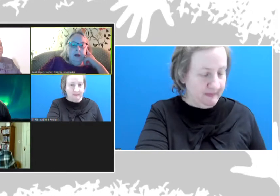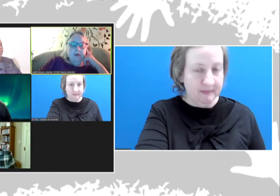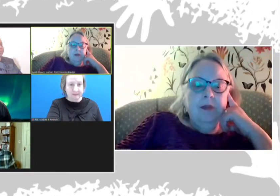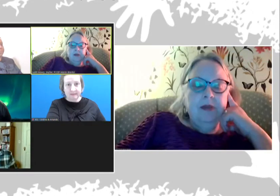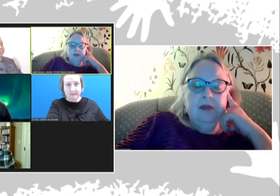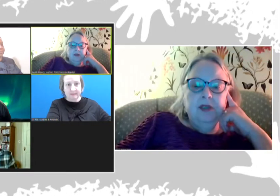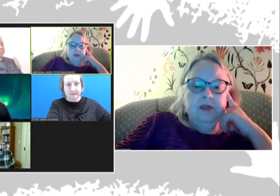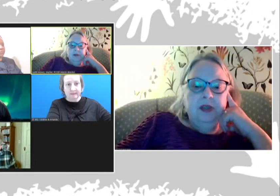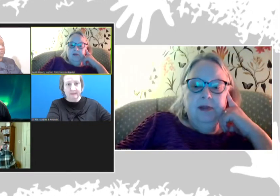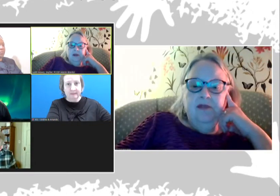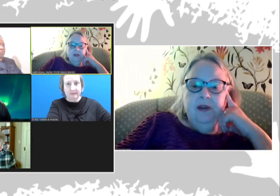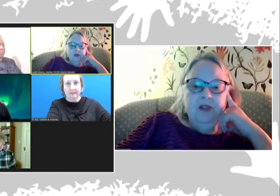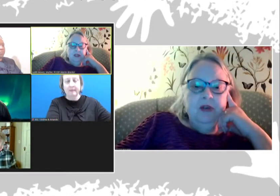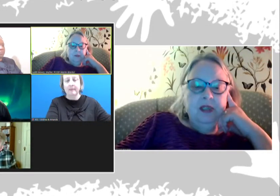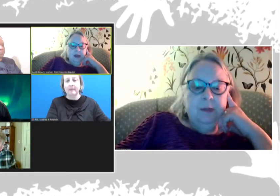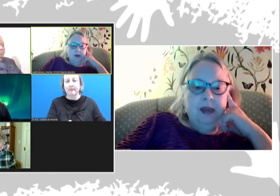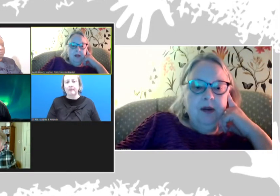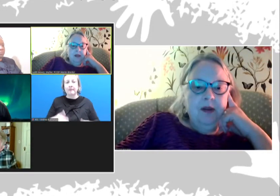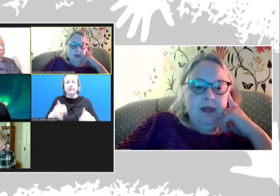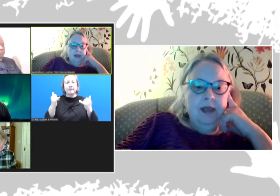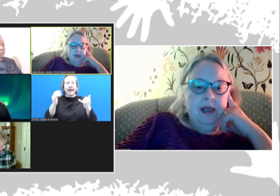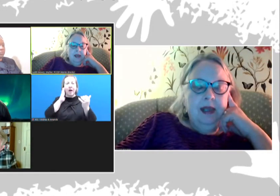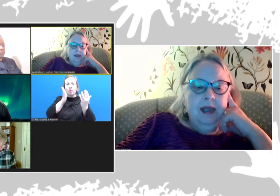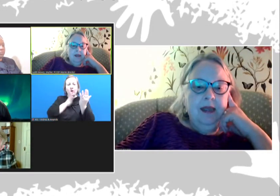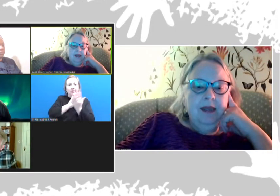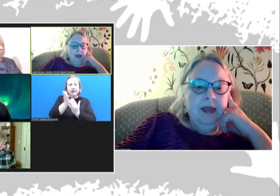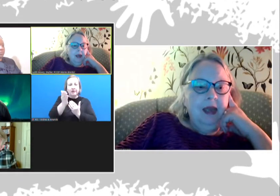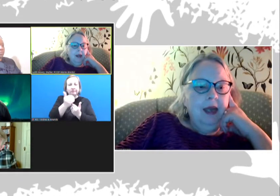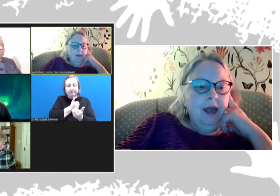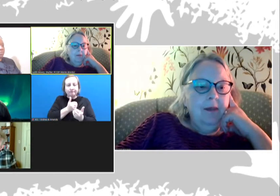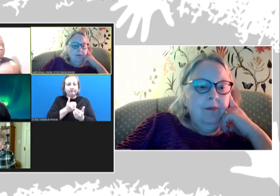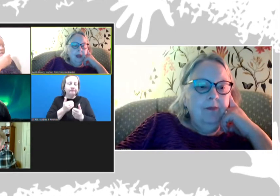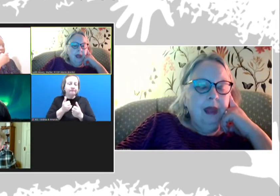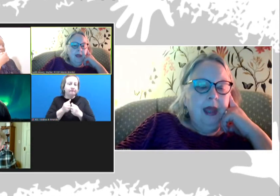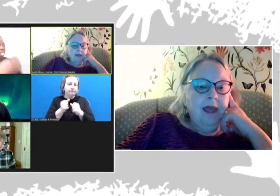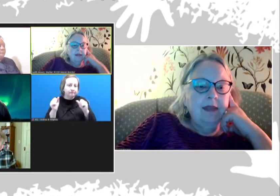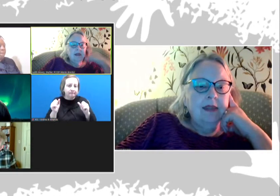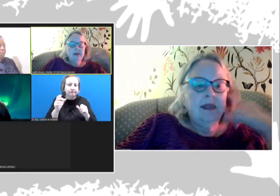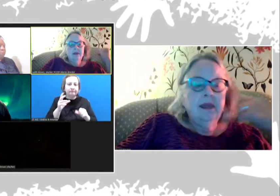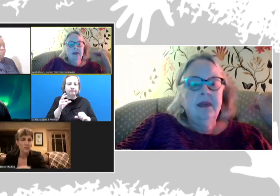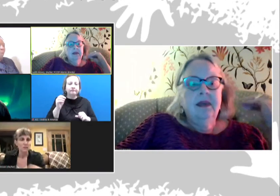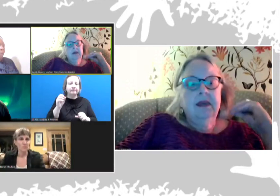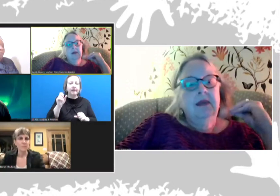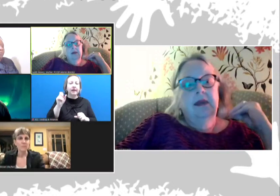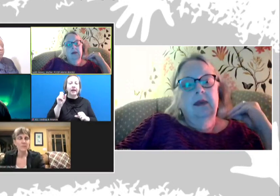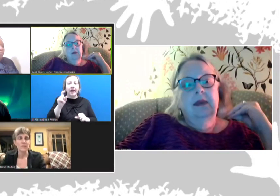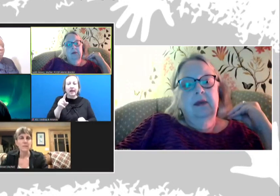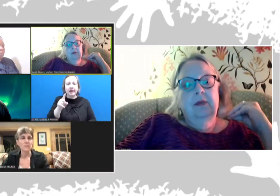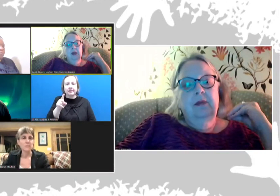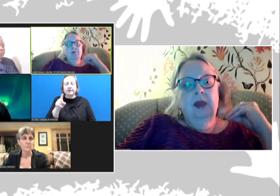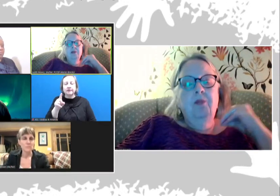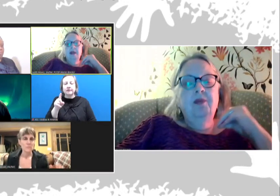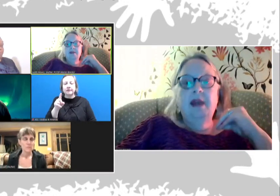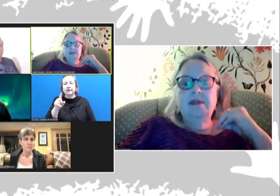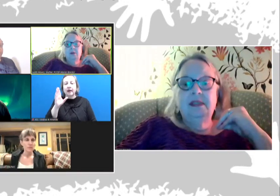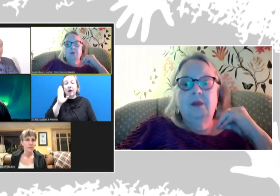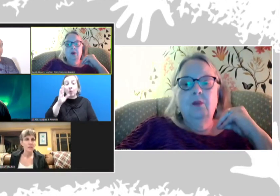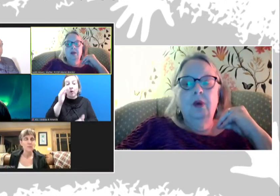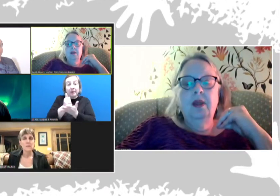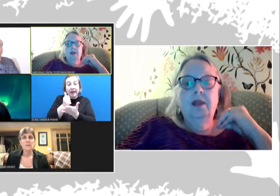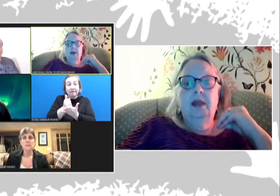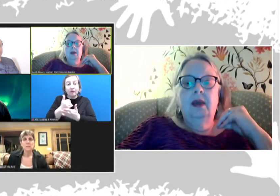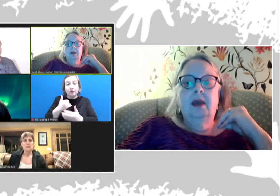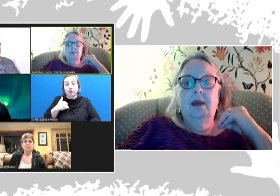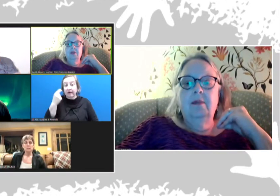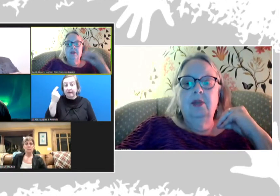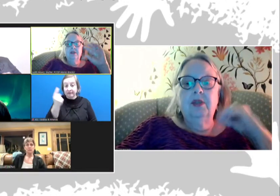So I'm just going to be very transparent and ask, it would be helpful to have